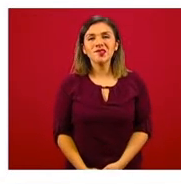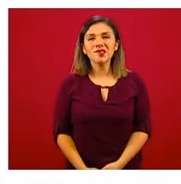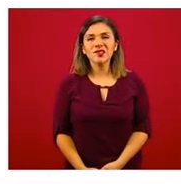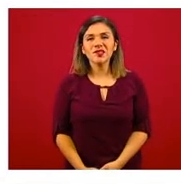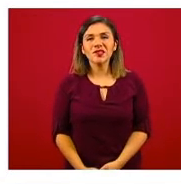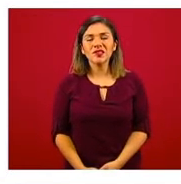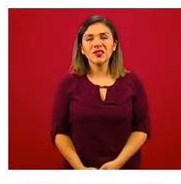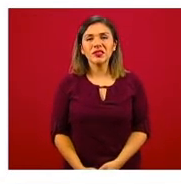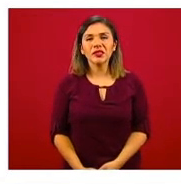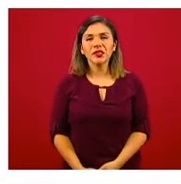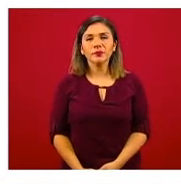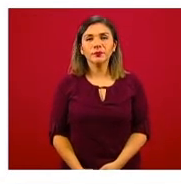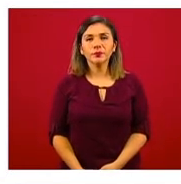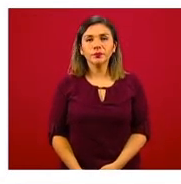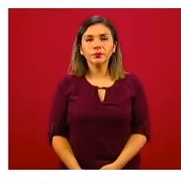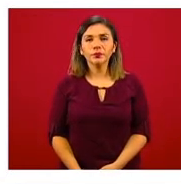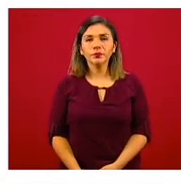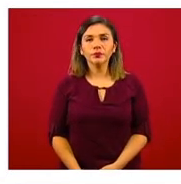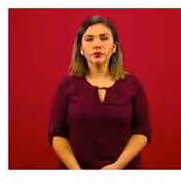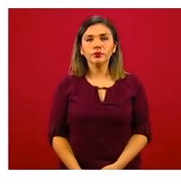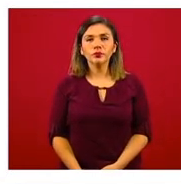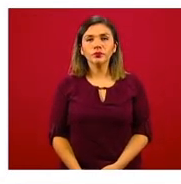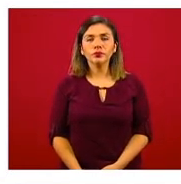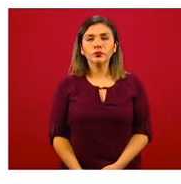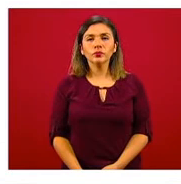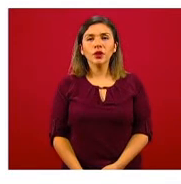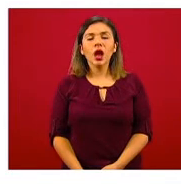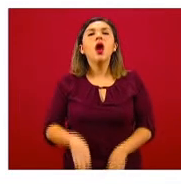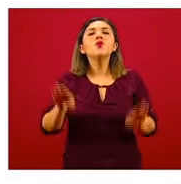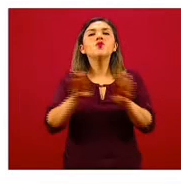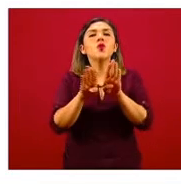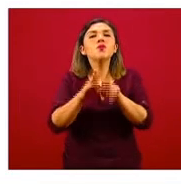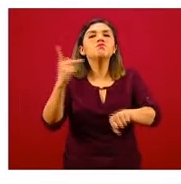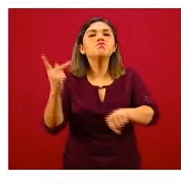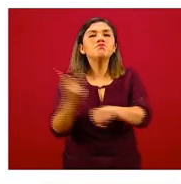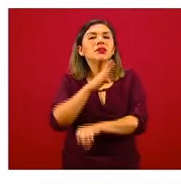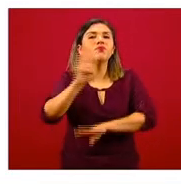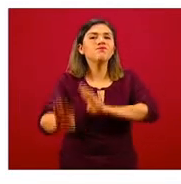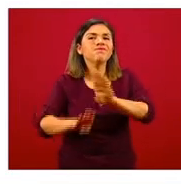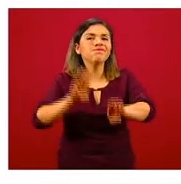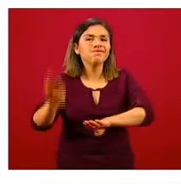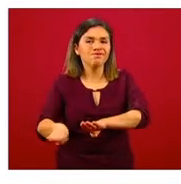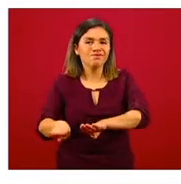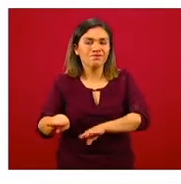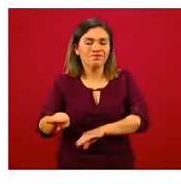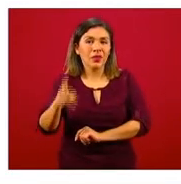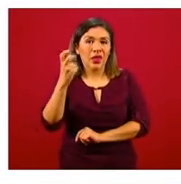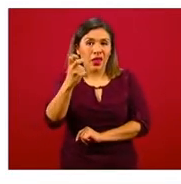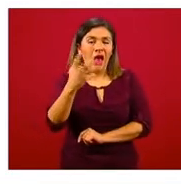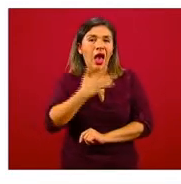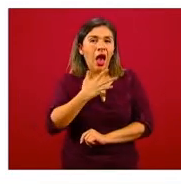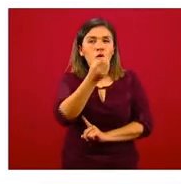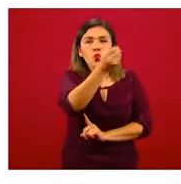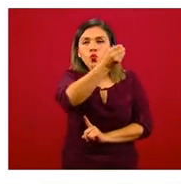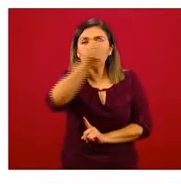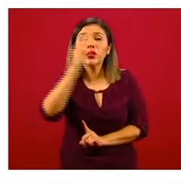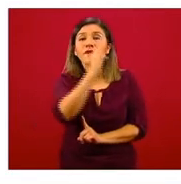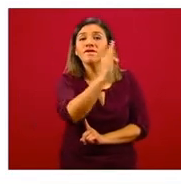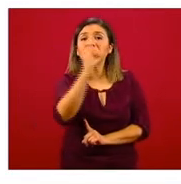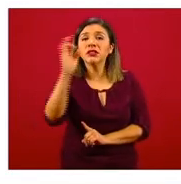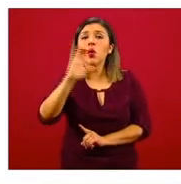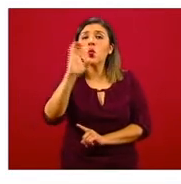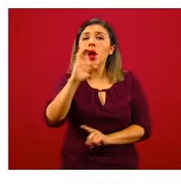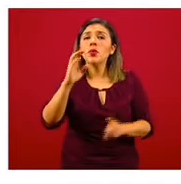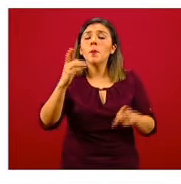federal entities. Next slide shows the distribution of fatalities.